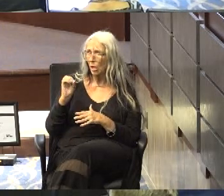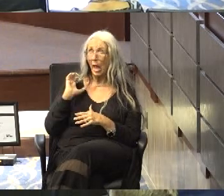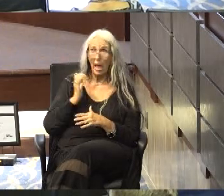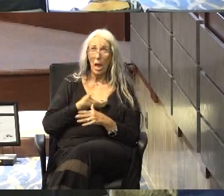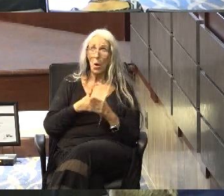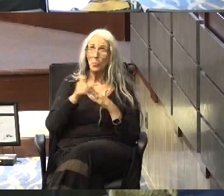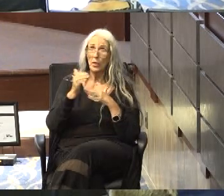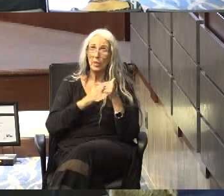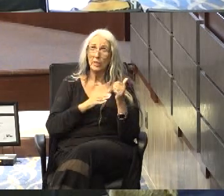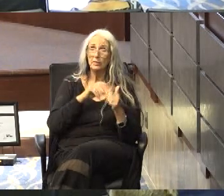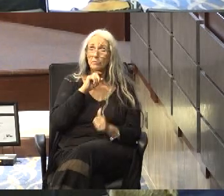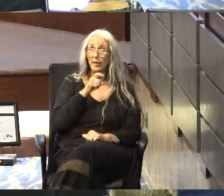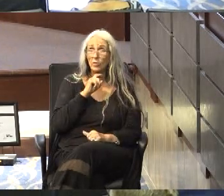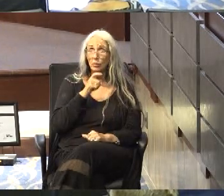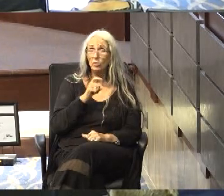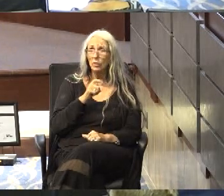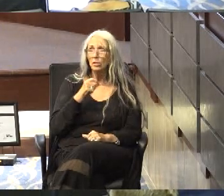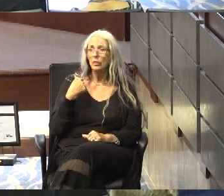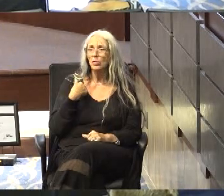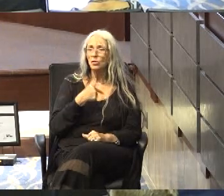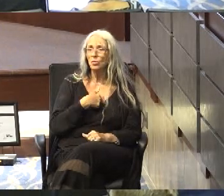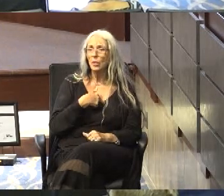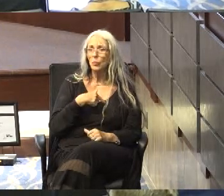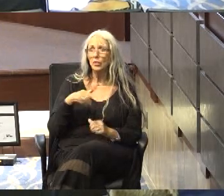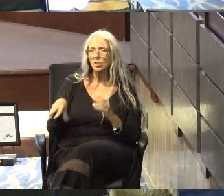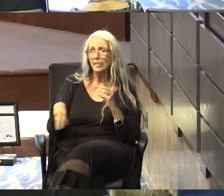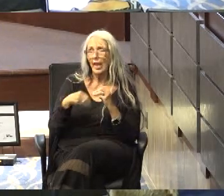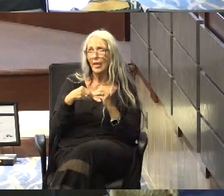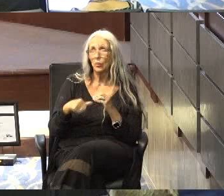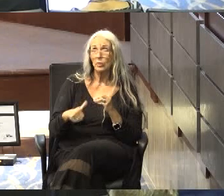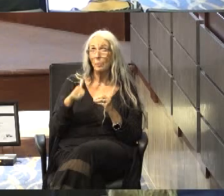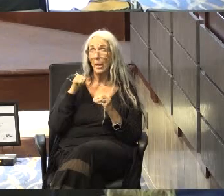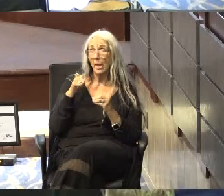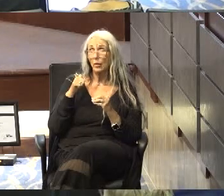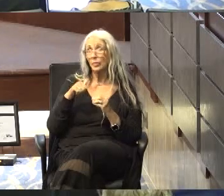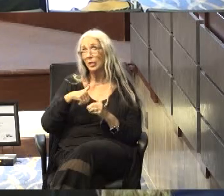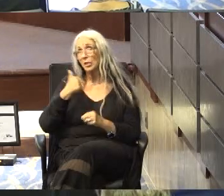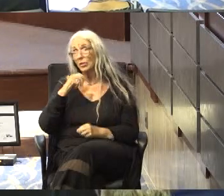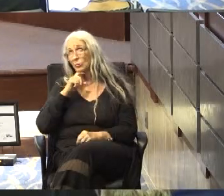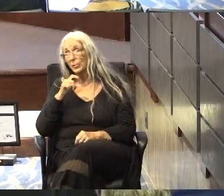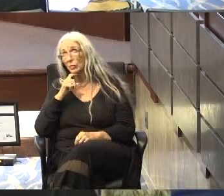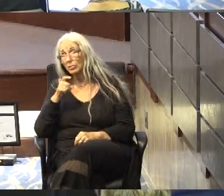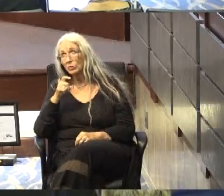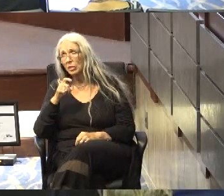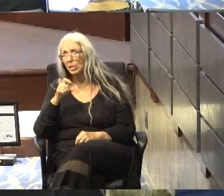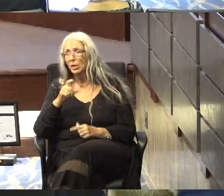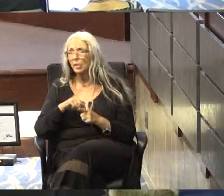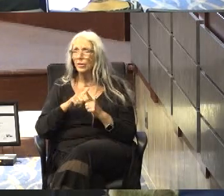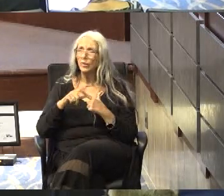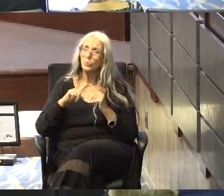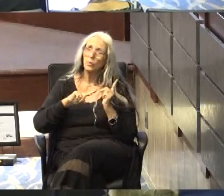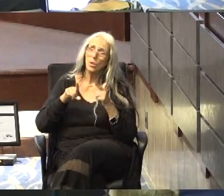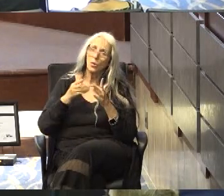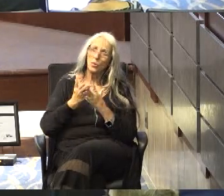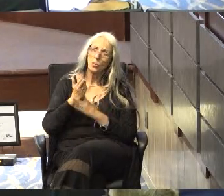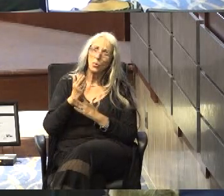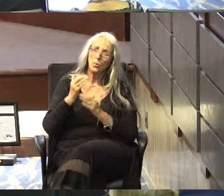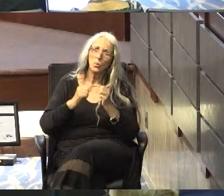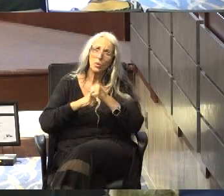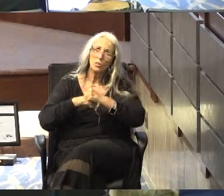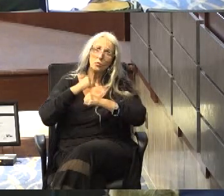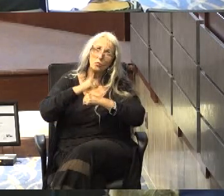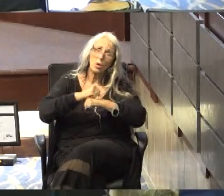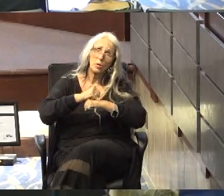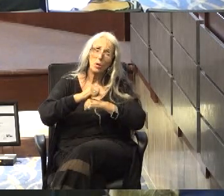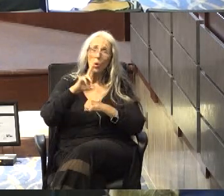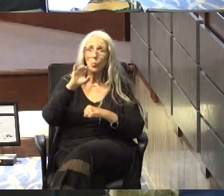building is essentially a metal building, and so we would just expand on the back of it with a metal building on the back. So we'll go through a construction manager at risk process,